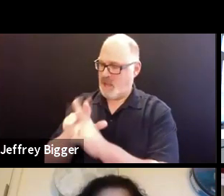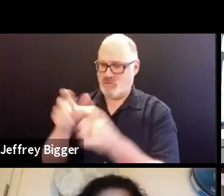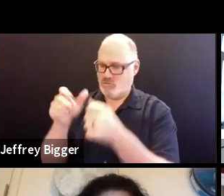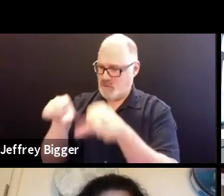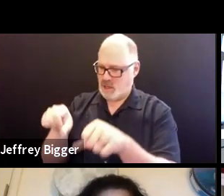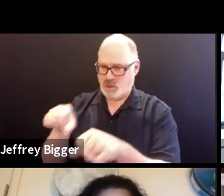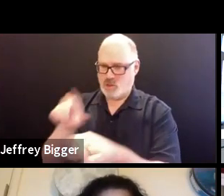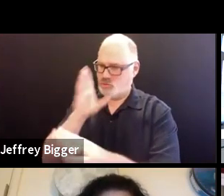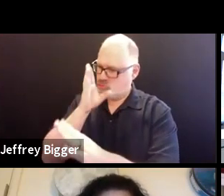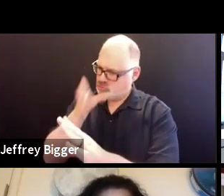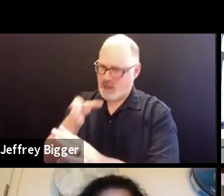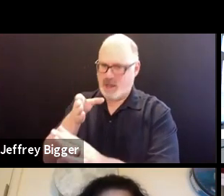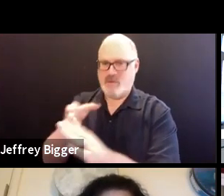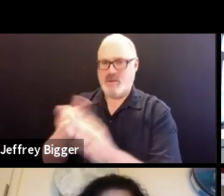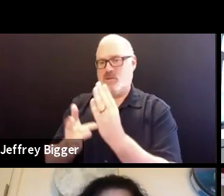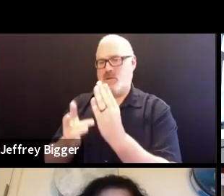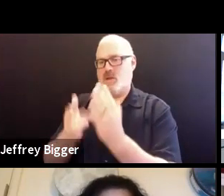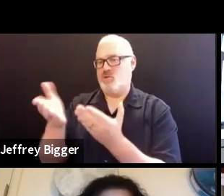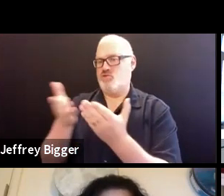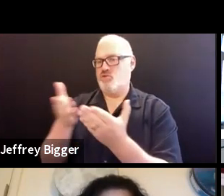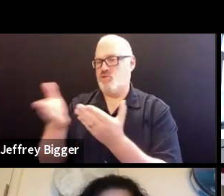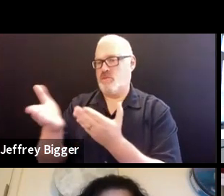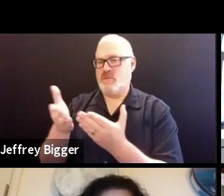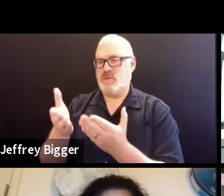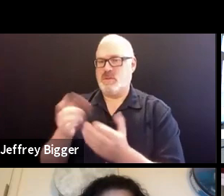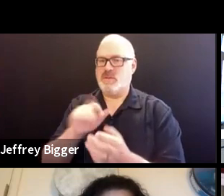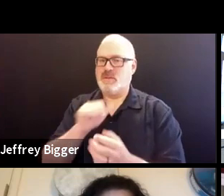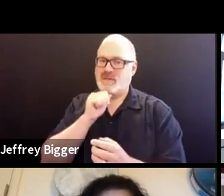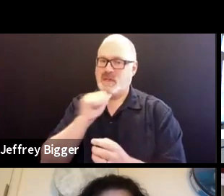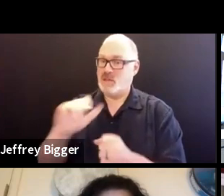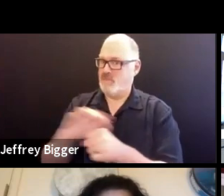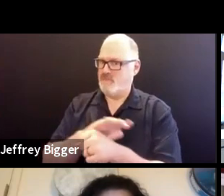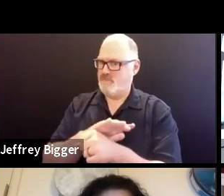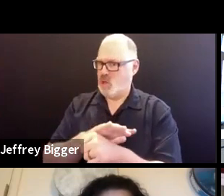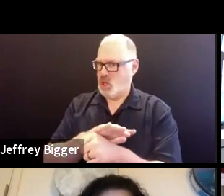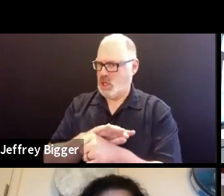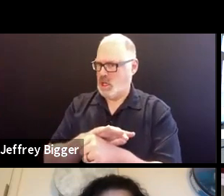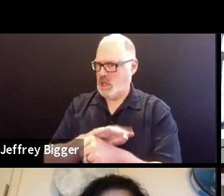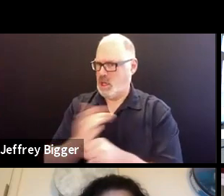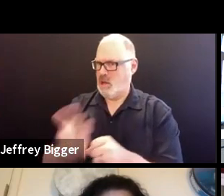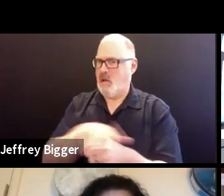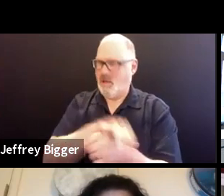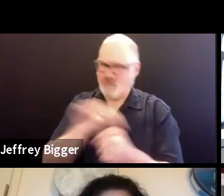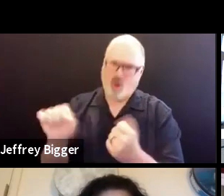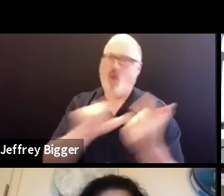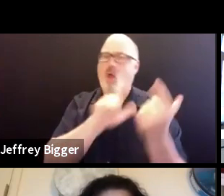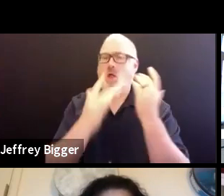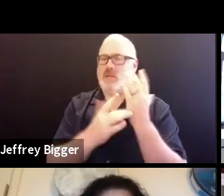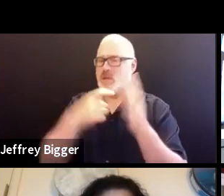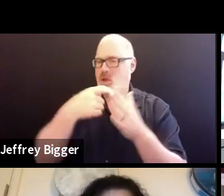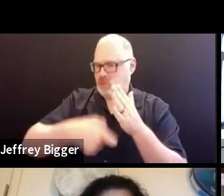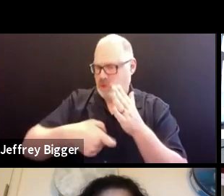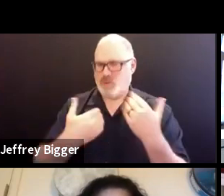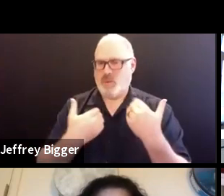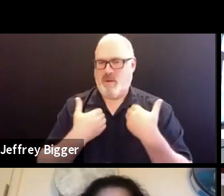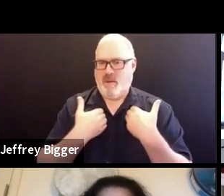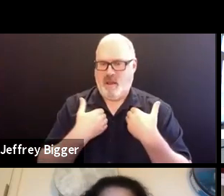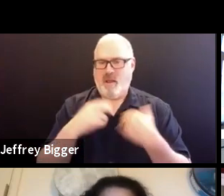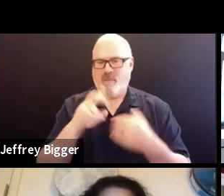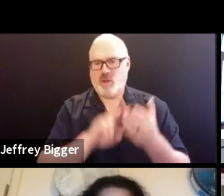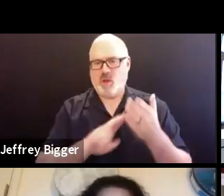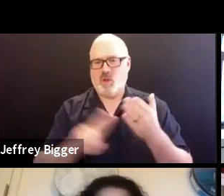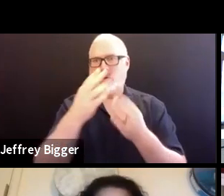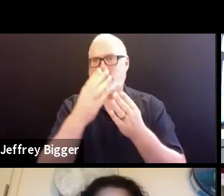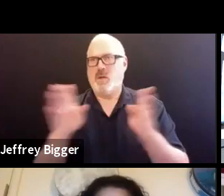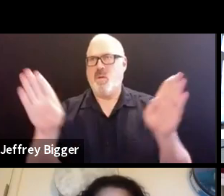technology services. Obviously, it doesn't fully cover all of our technology costs. We've got, you know, university-wide,